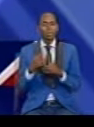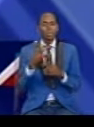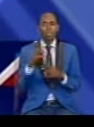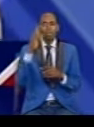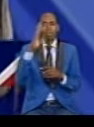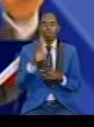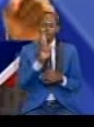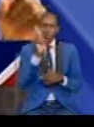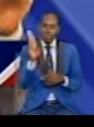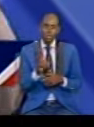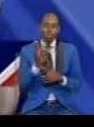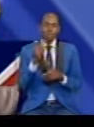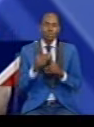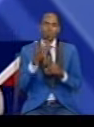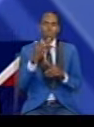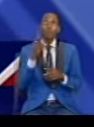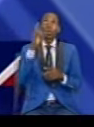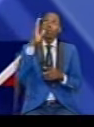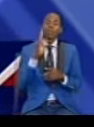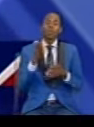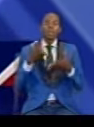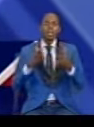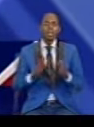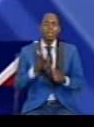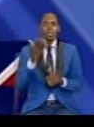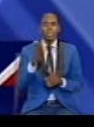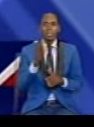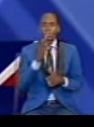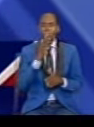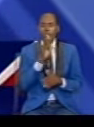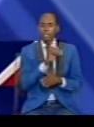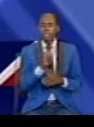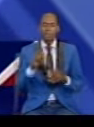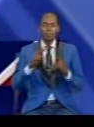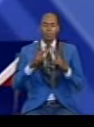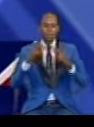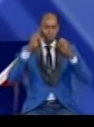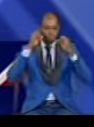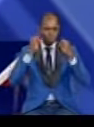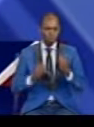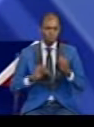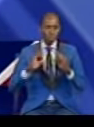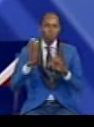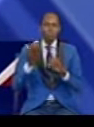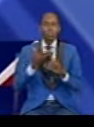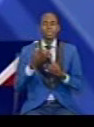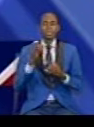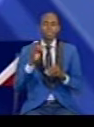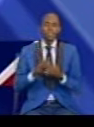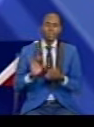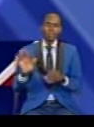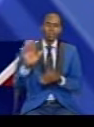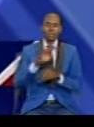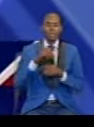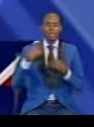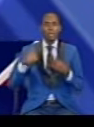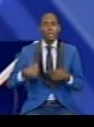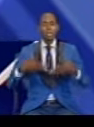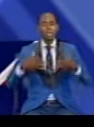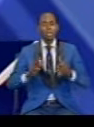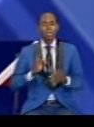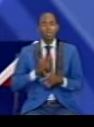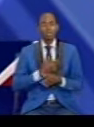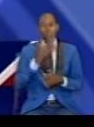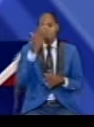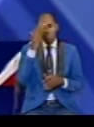word of God. Let there be a very strong conviction in each of our heart. Let us know where